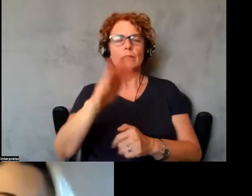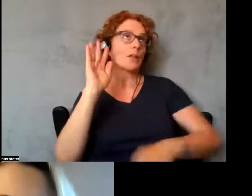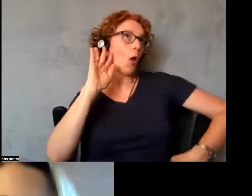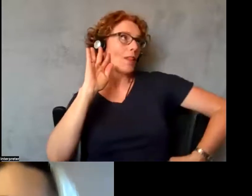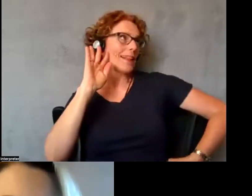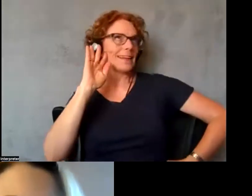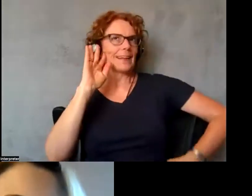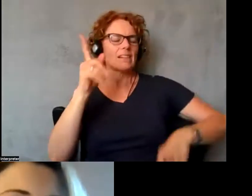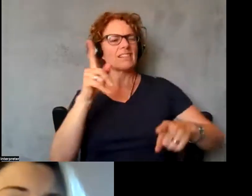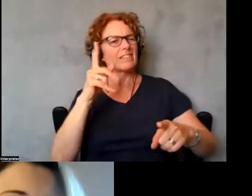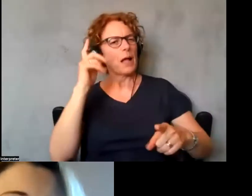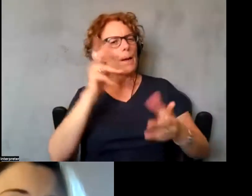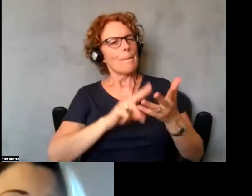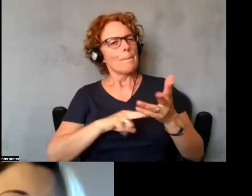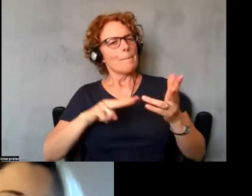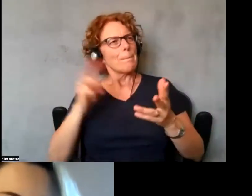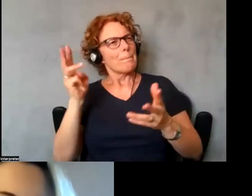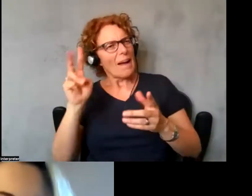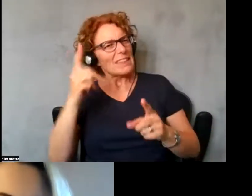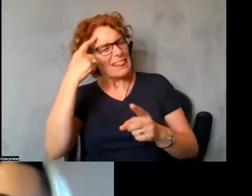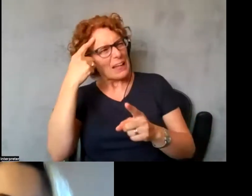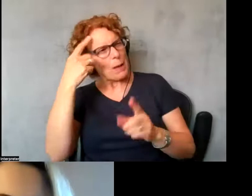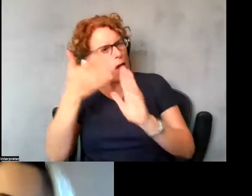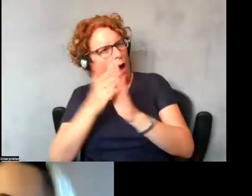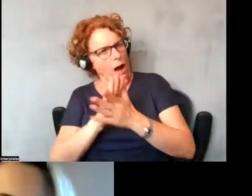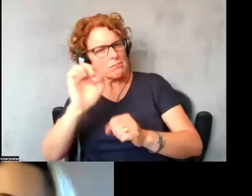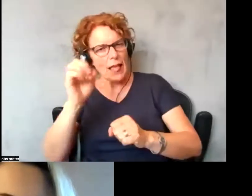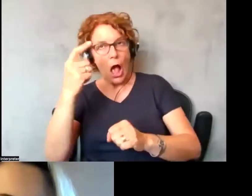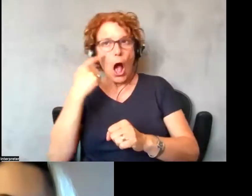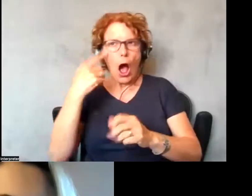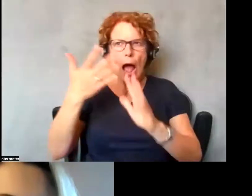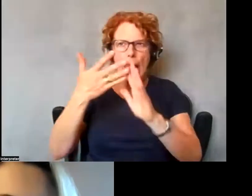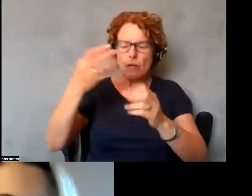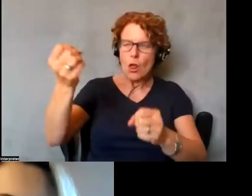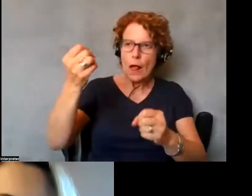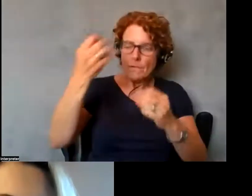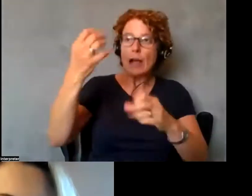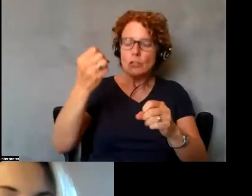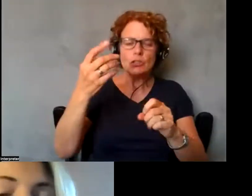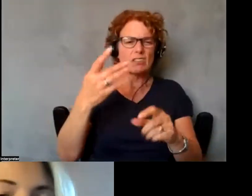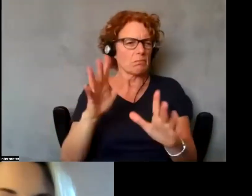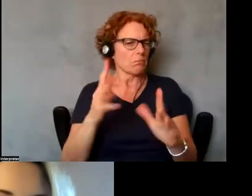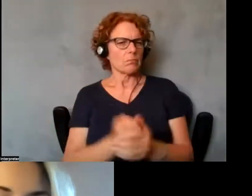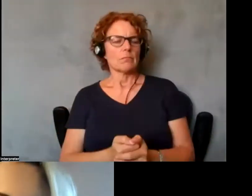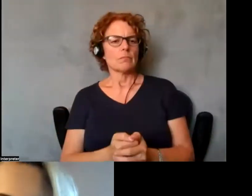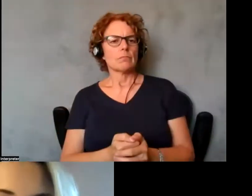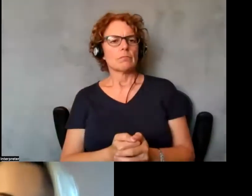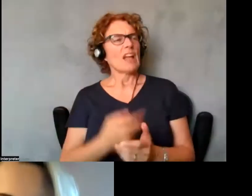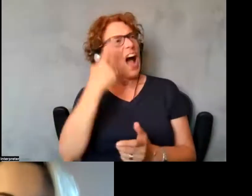parents concerned about that harm that could be done. So I don't think normal photography flashlights are